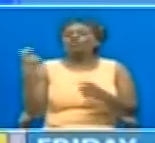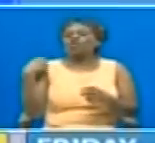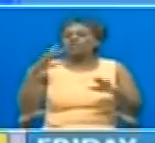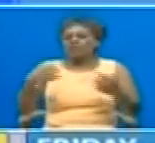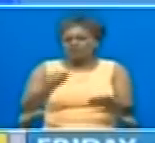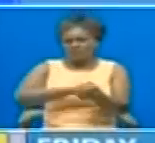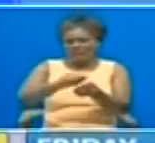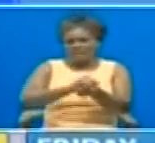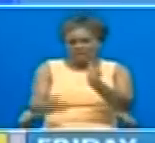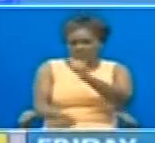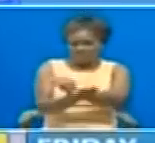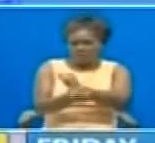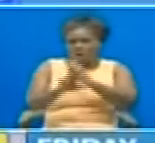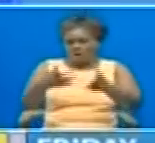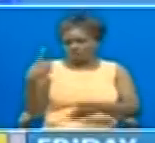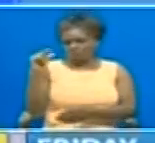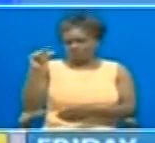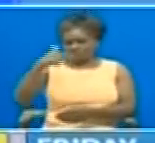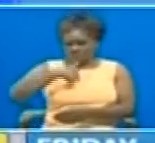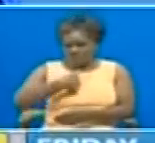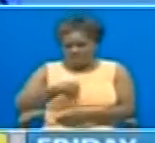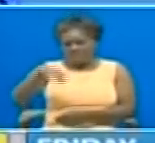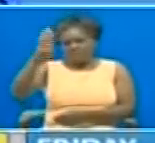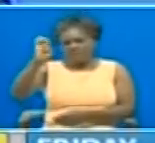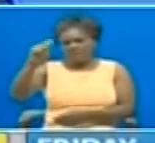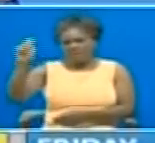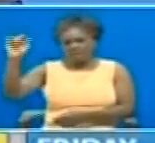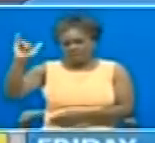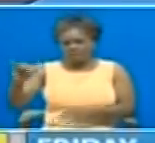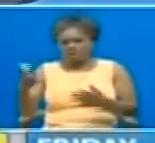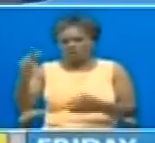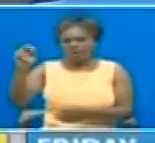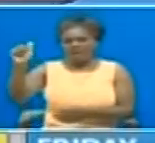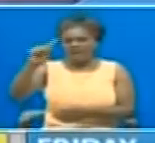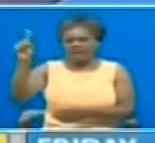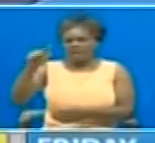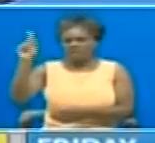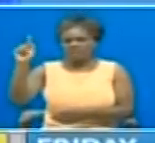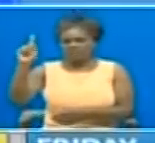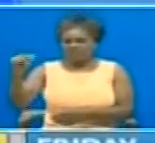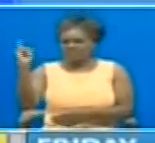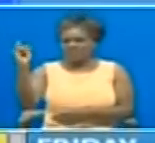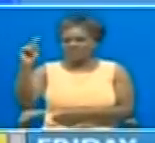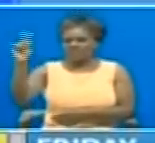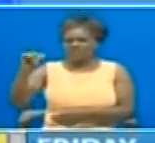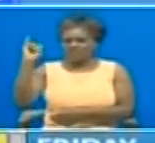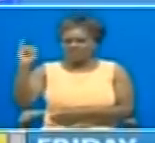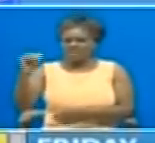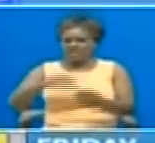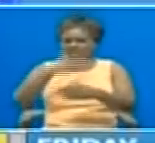is Friday Briefing, or you can tweet me at Betty Kialo or at Nazizi Hirji. Right. Yes. All right. So, what do you want to do